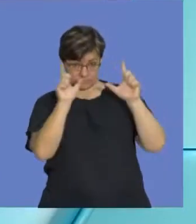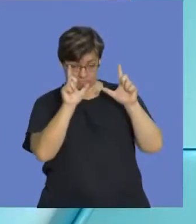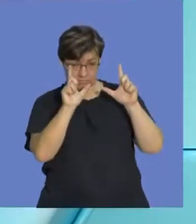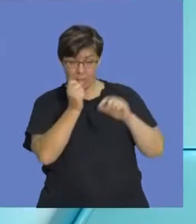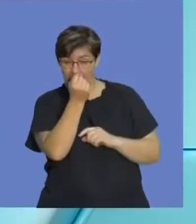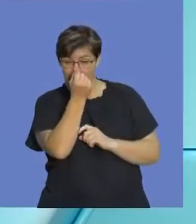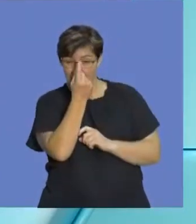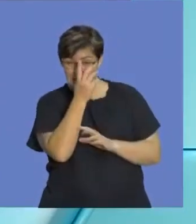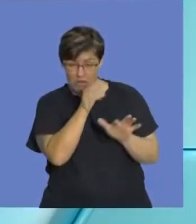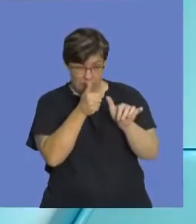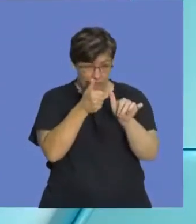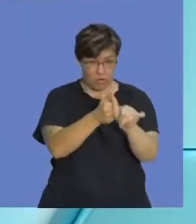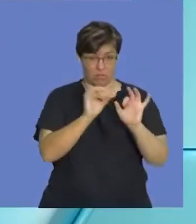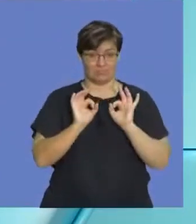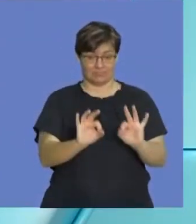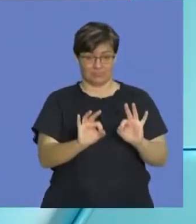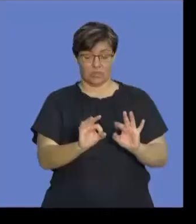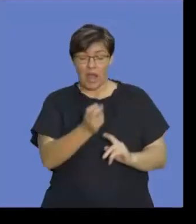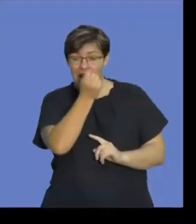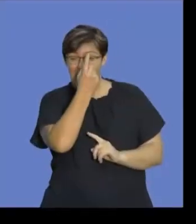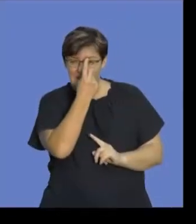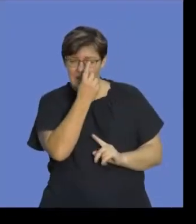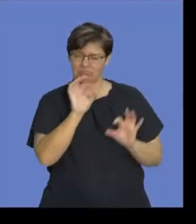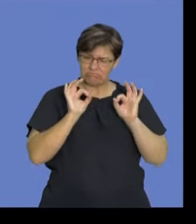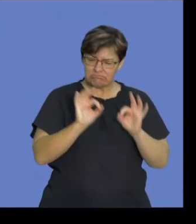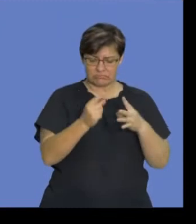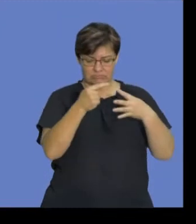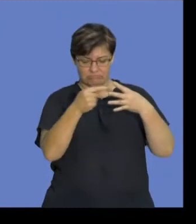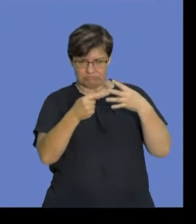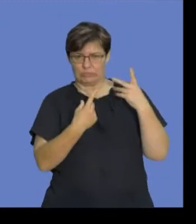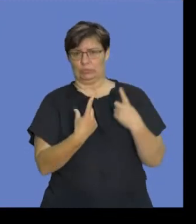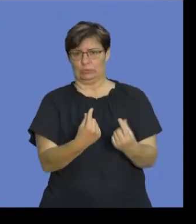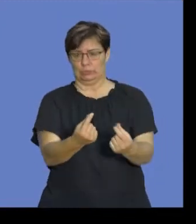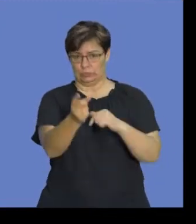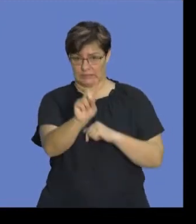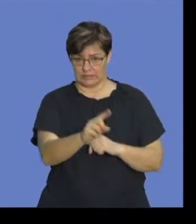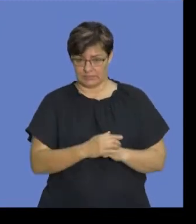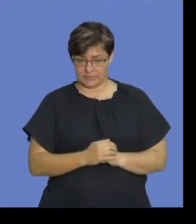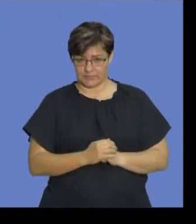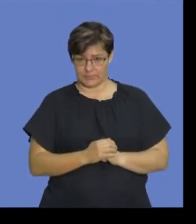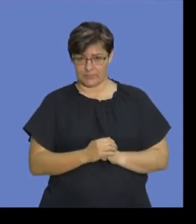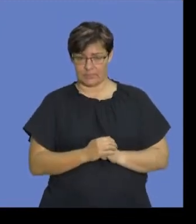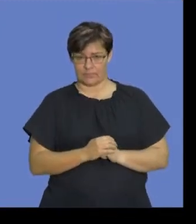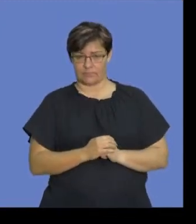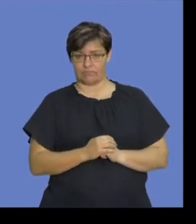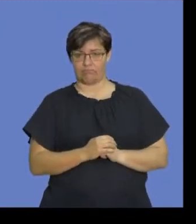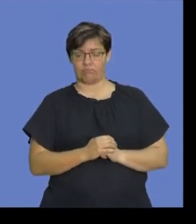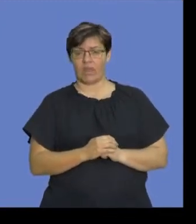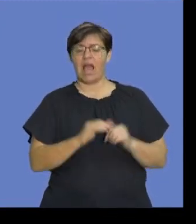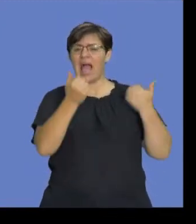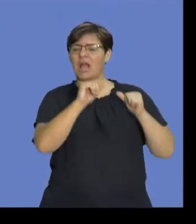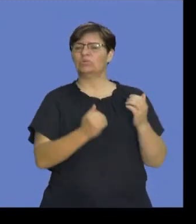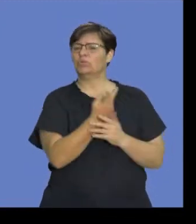and you understand exactly what we are doing. Okay, so in terms of our new accounts, we'll be dealing with cost